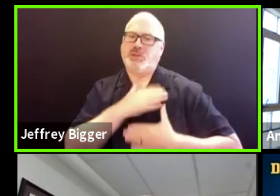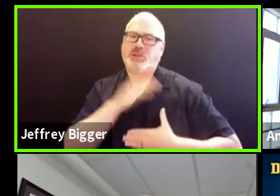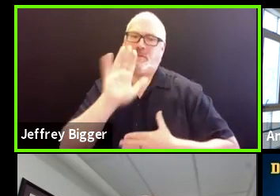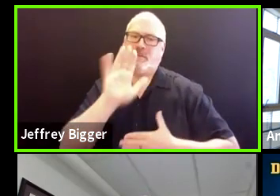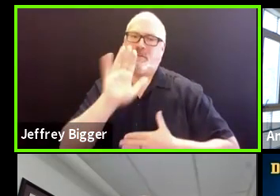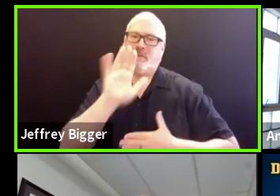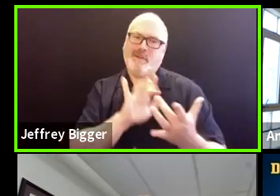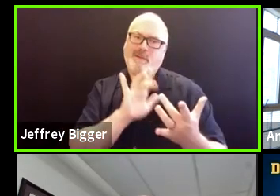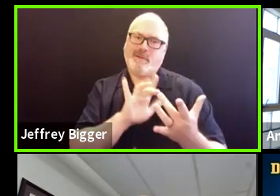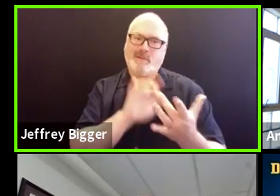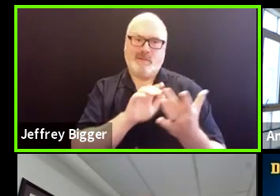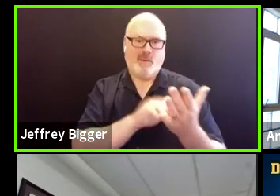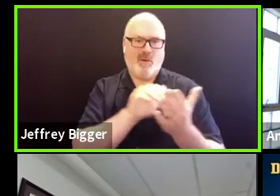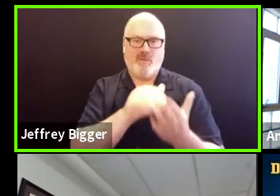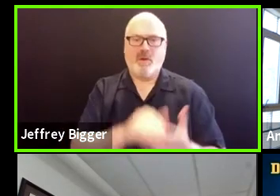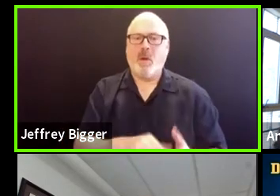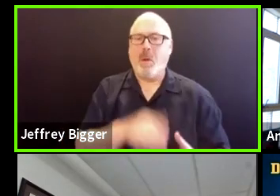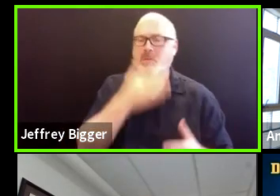welcome.